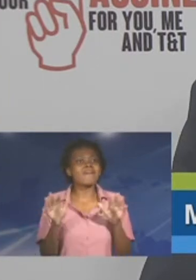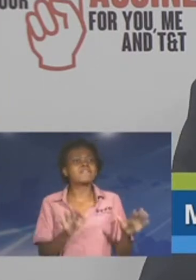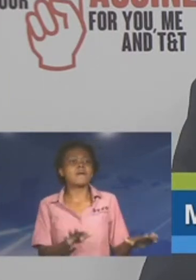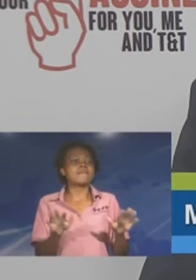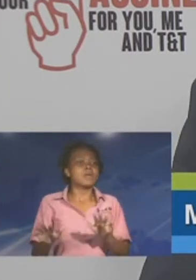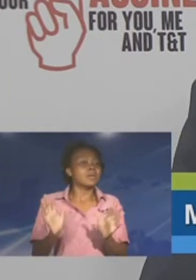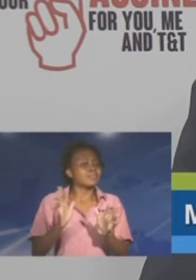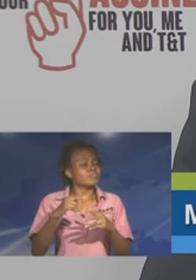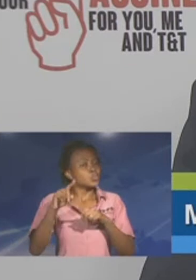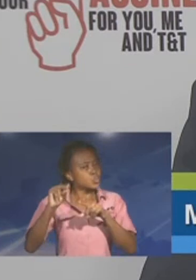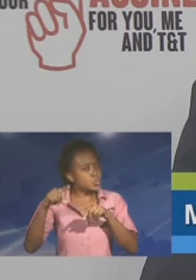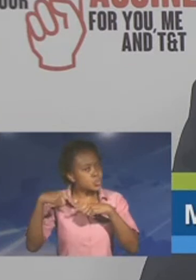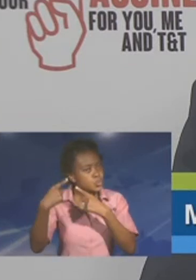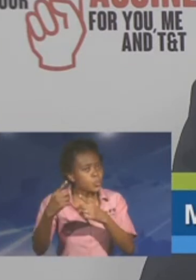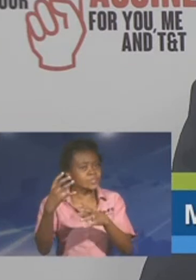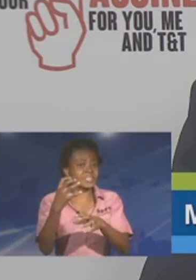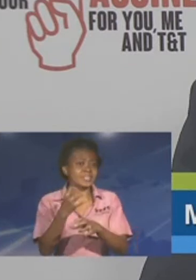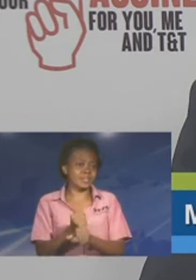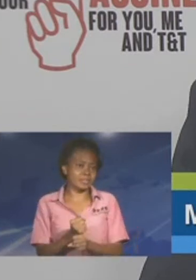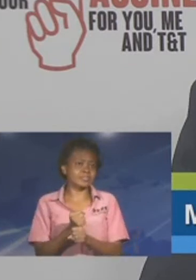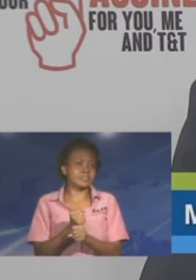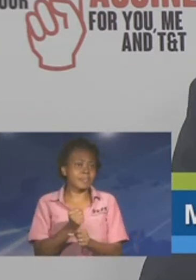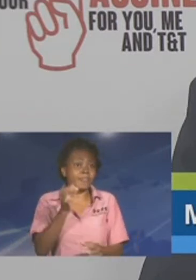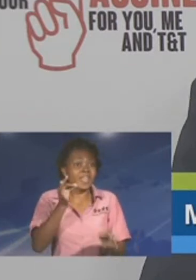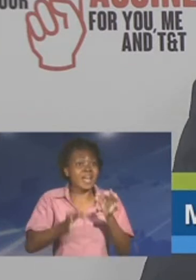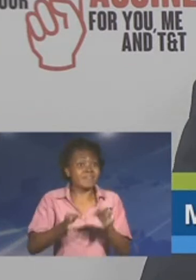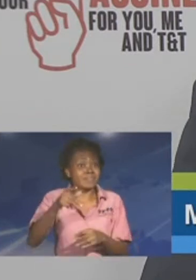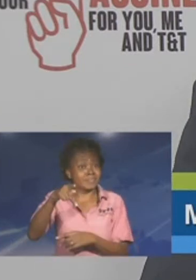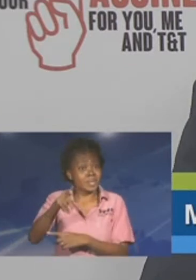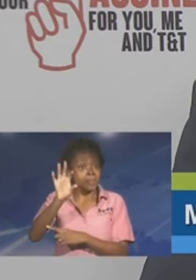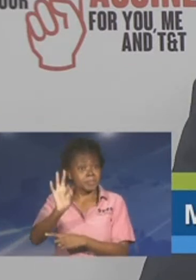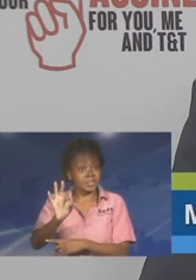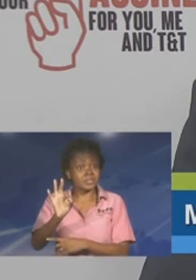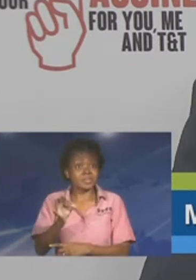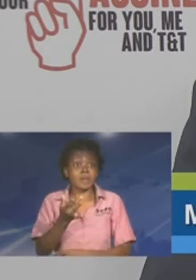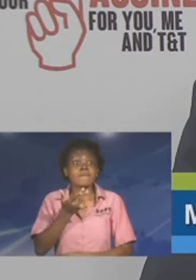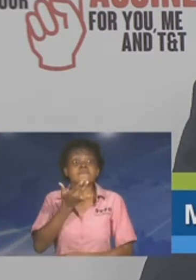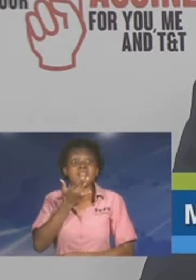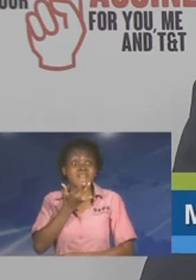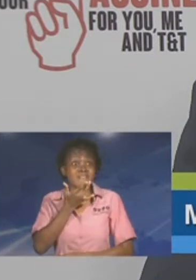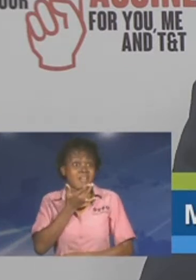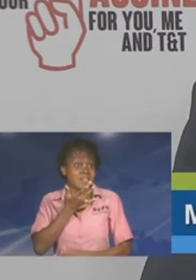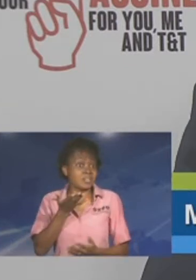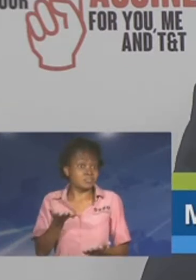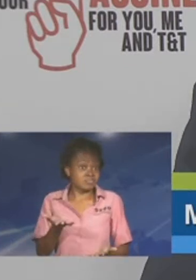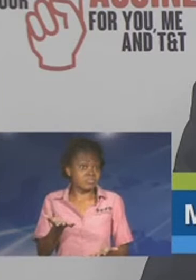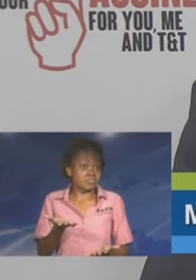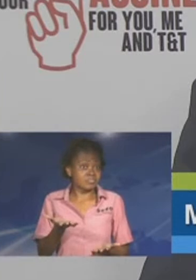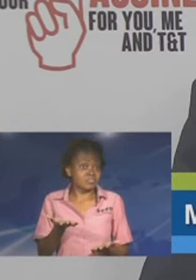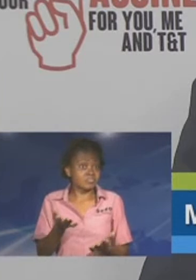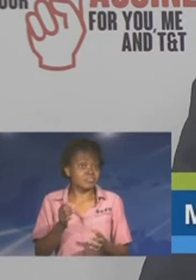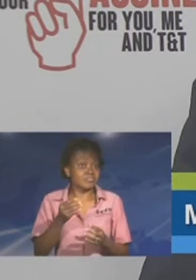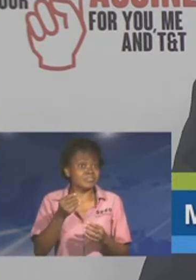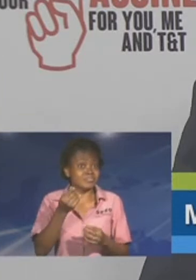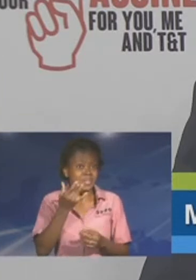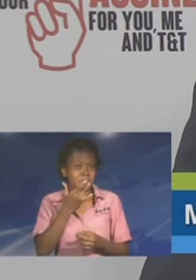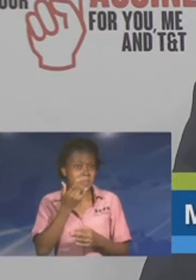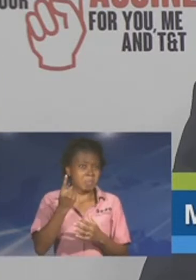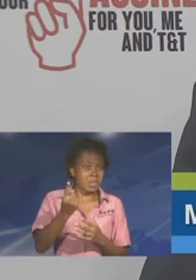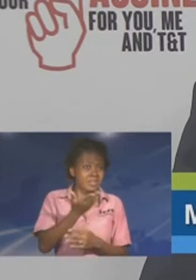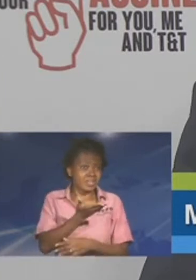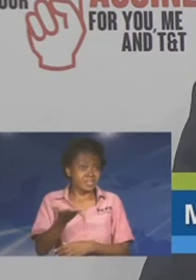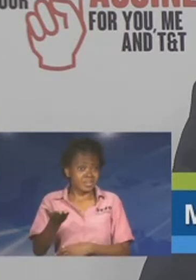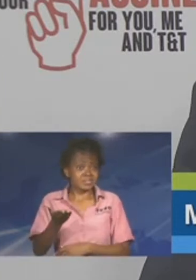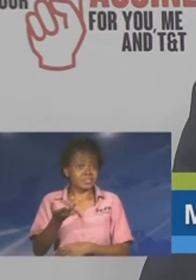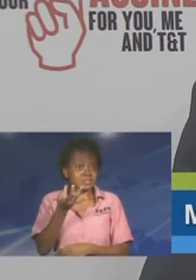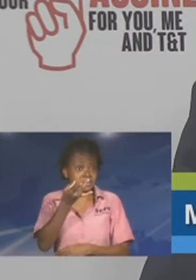Pfizer is your preferred vaccine, especially for the 12 to 18. People